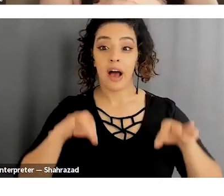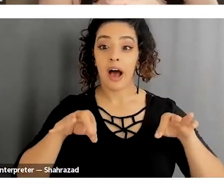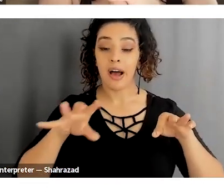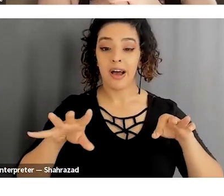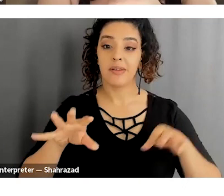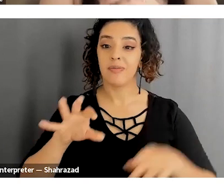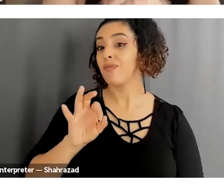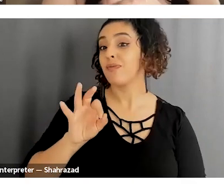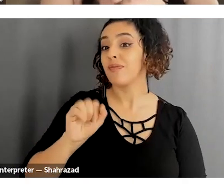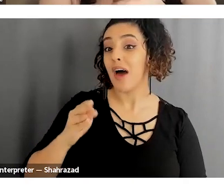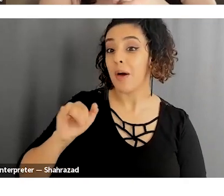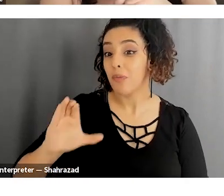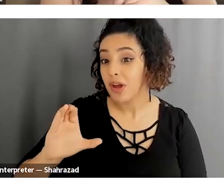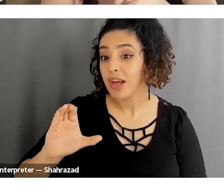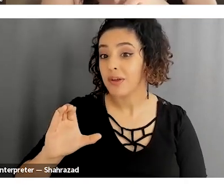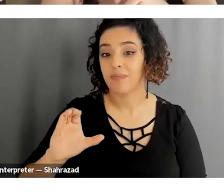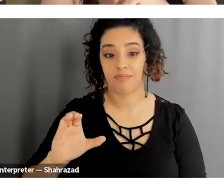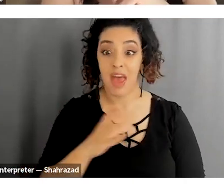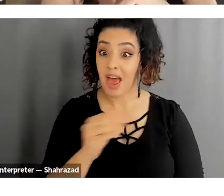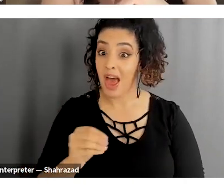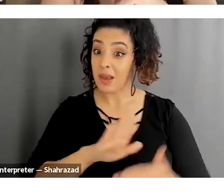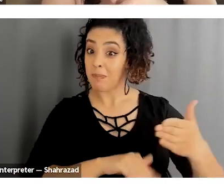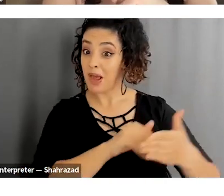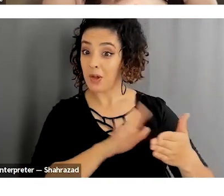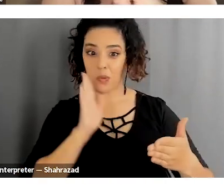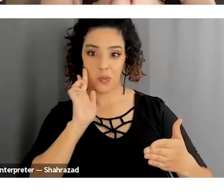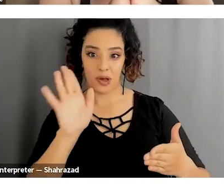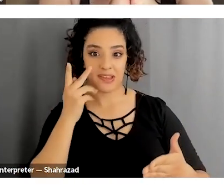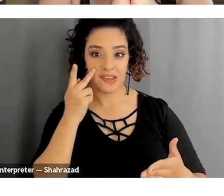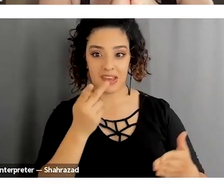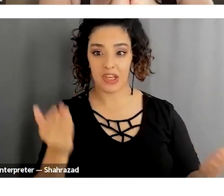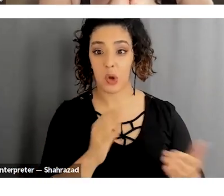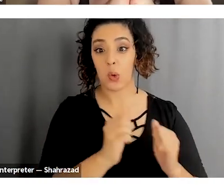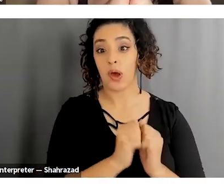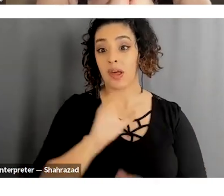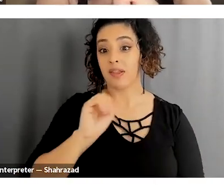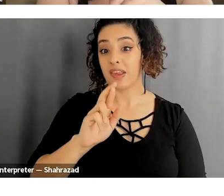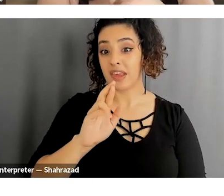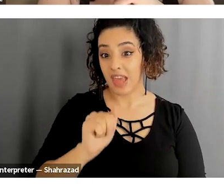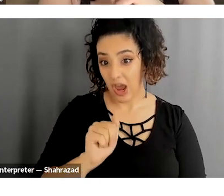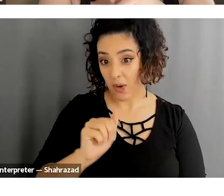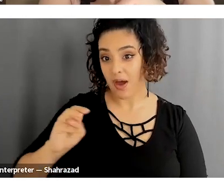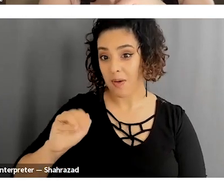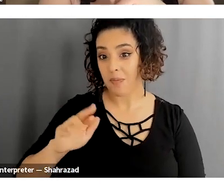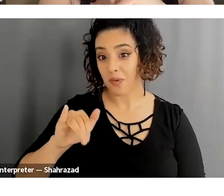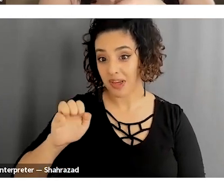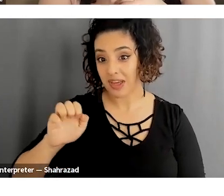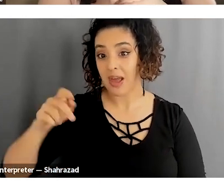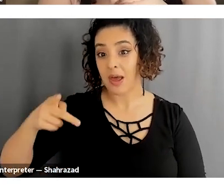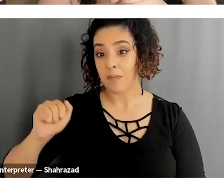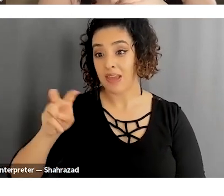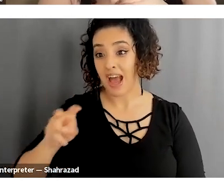fabrics, even paint, as you're going to see here with Cara Piazza, who is one of our fellows at the Slow